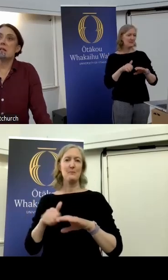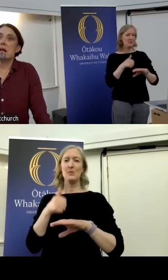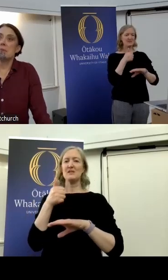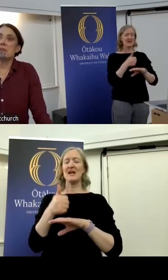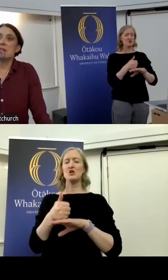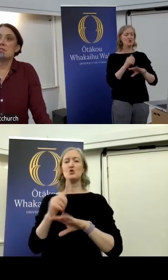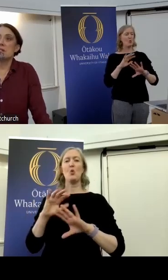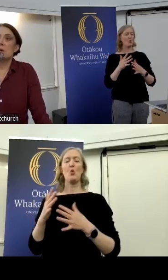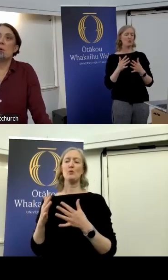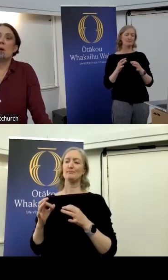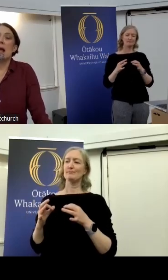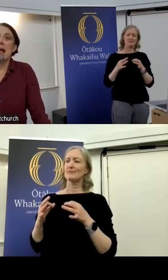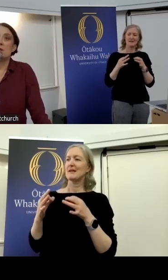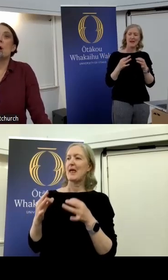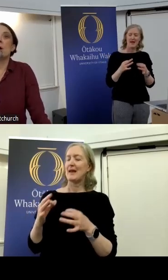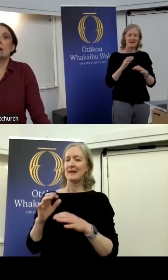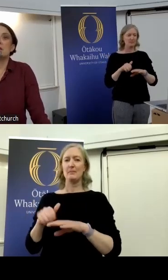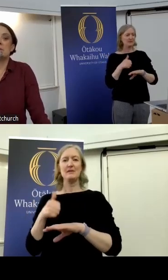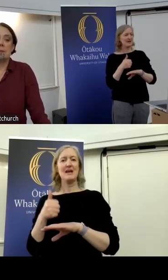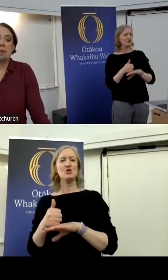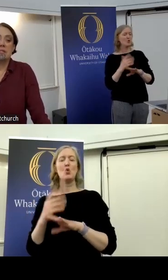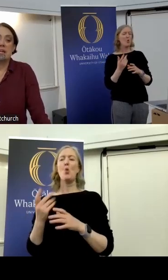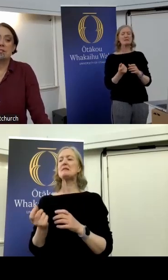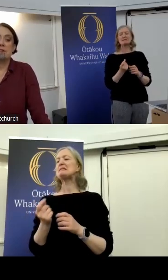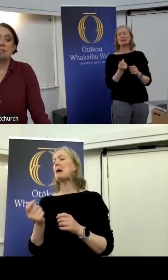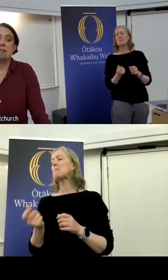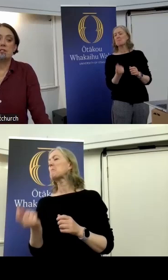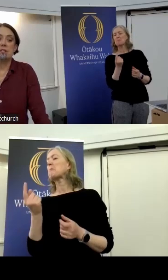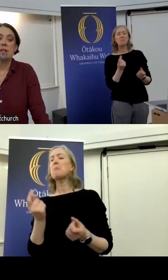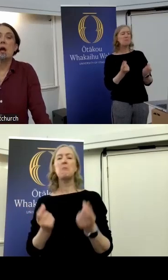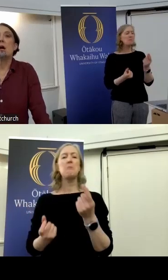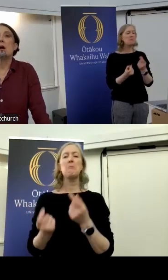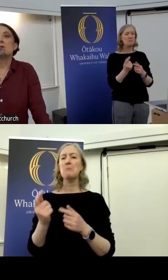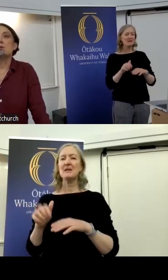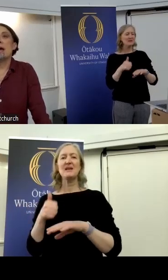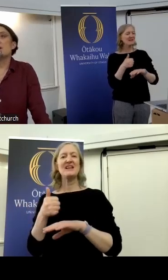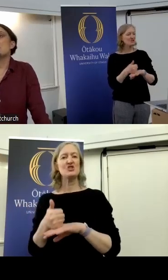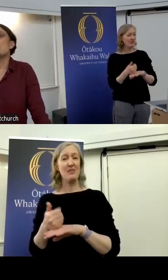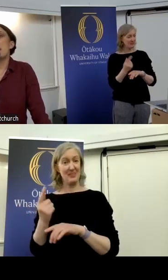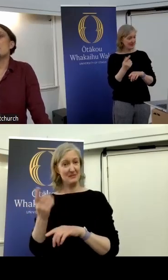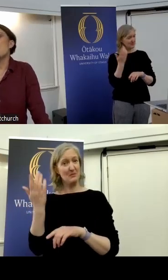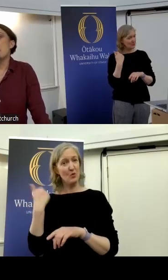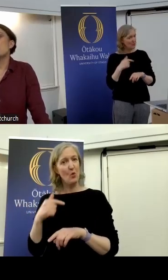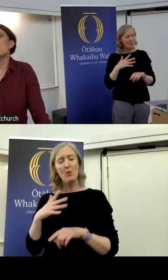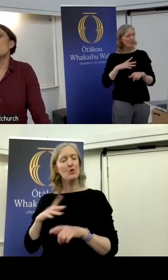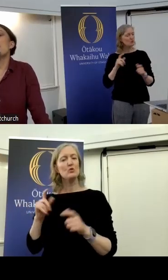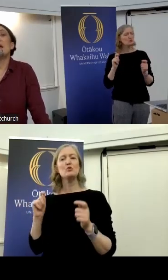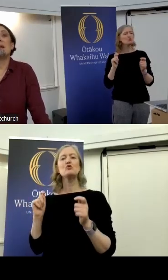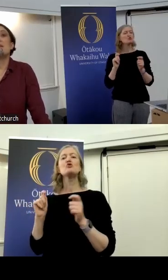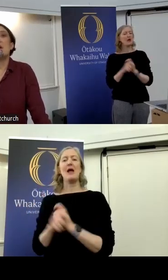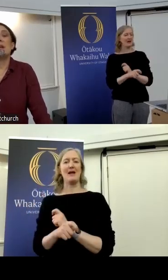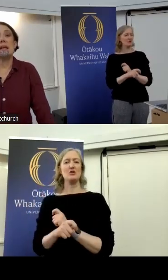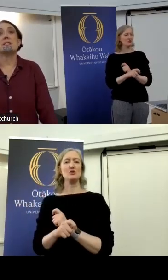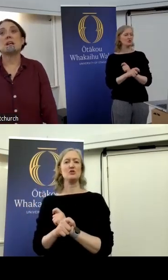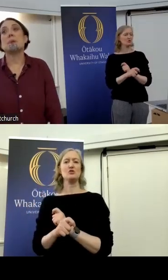delayed implementation or ad hoc implementation of interventions to action and changes that